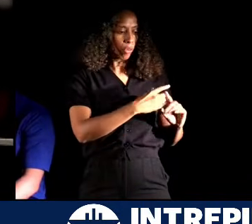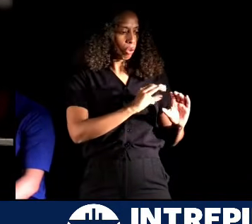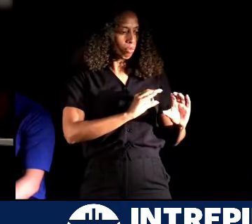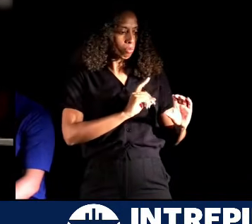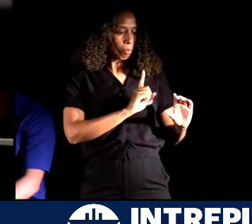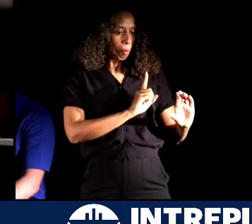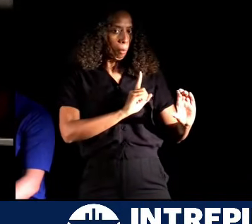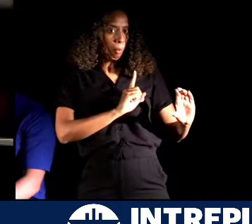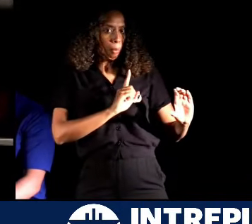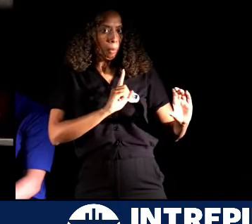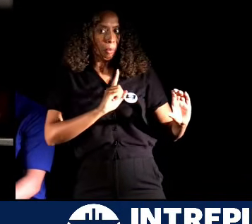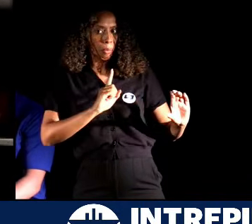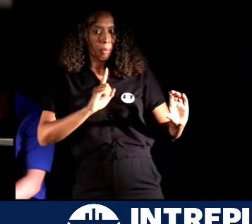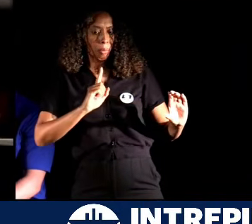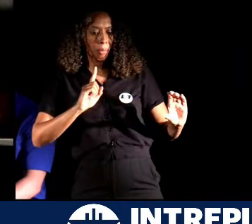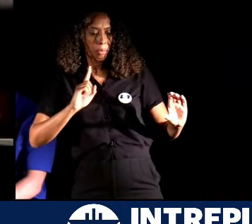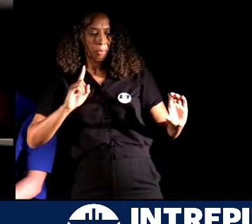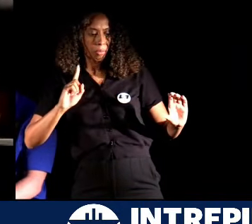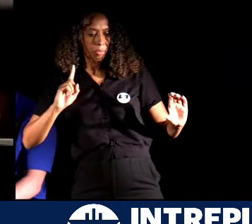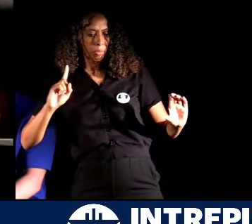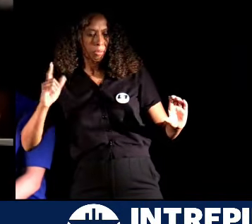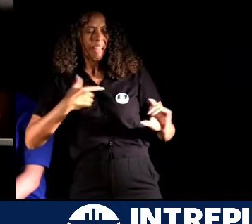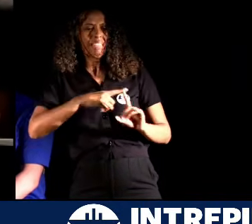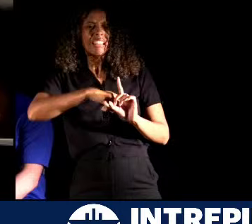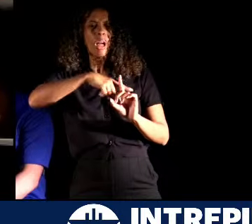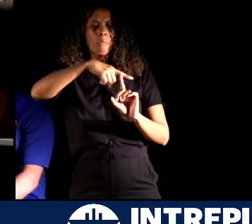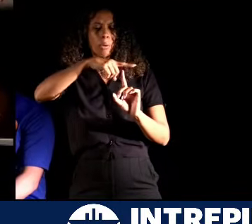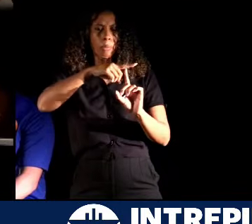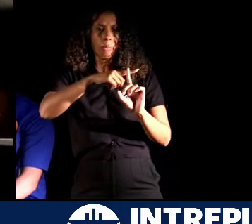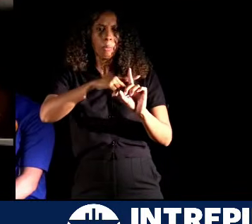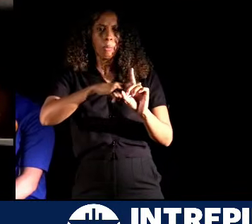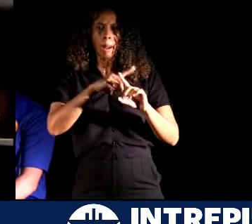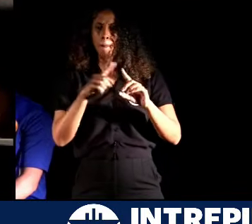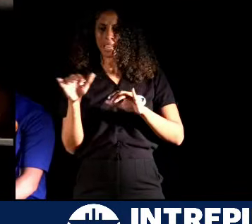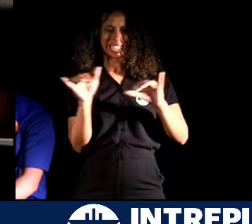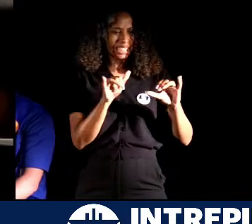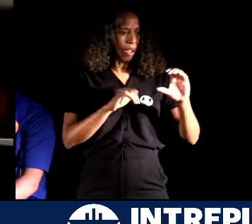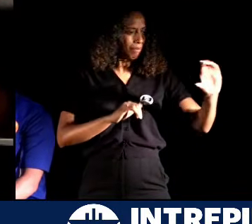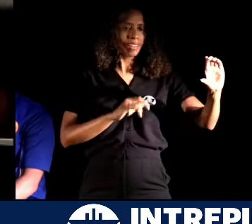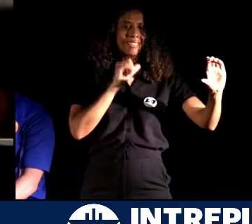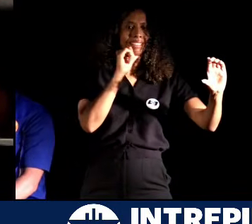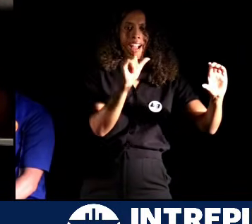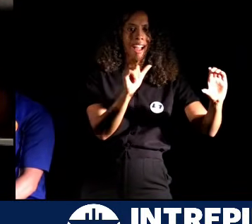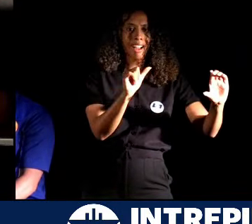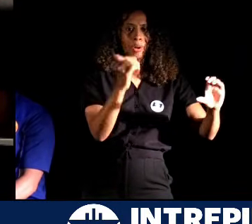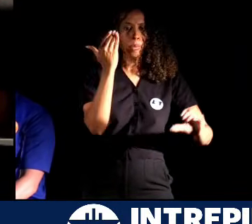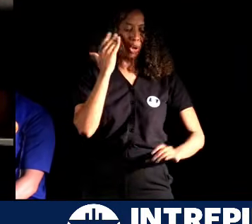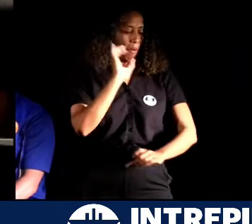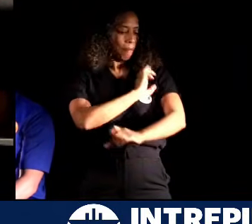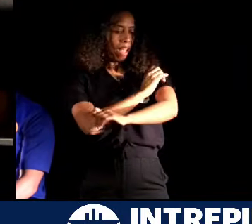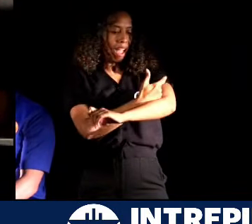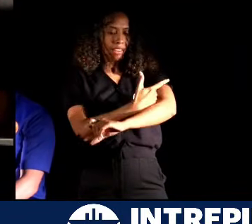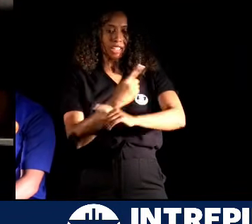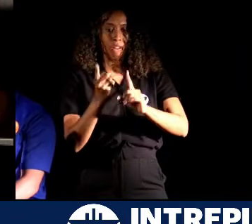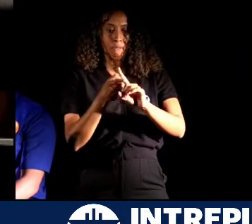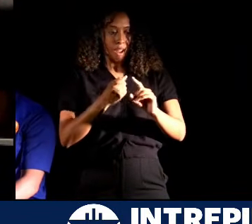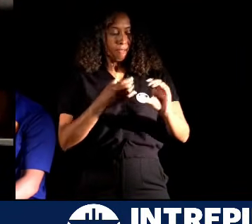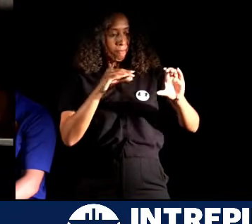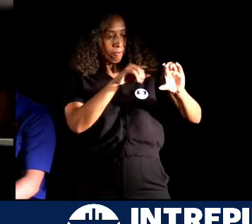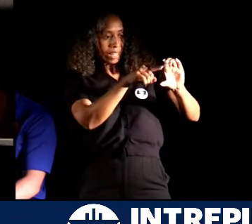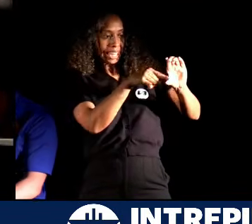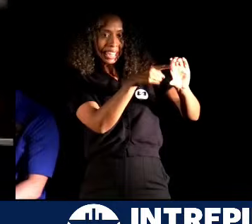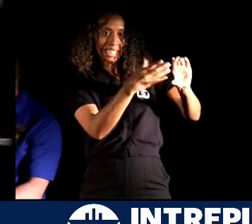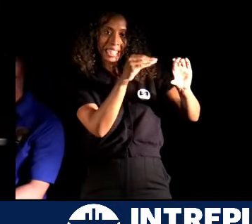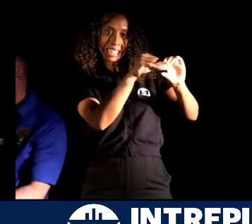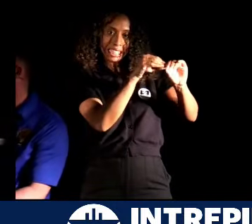from it, it cools down. But obviously, this does not work for the sun. We know that the energy is coming from the interior of the sun,